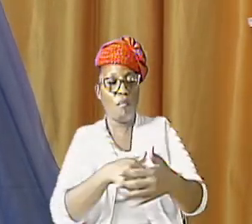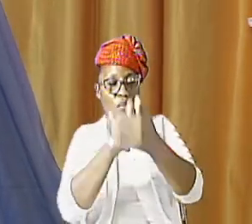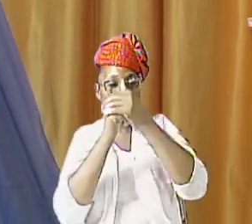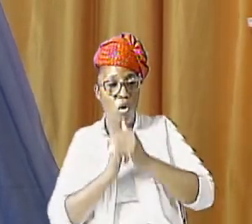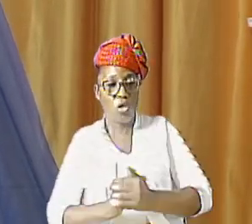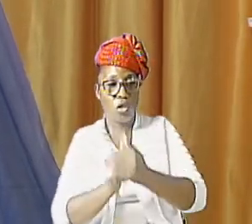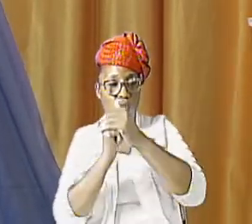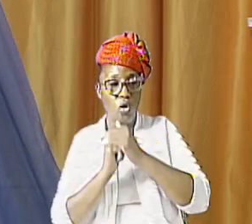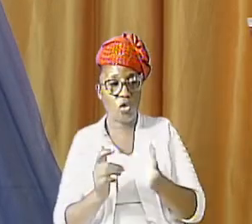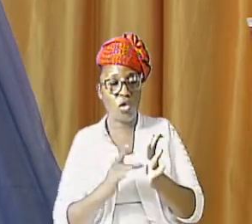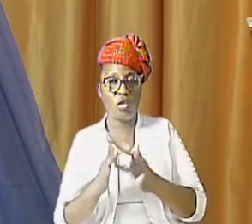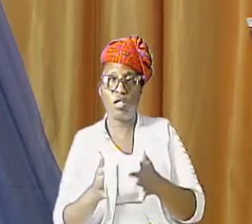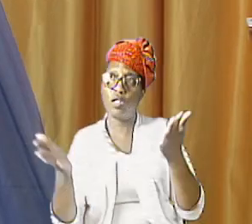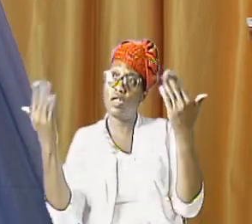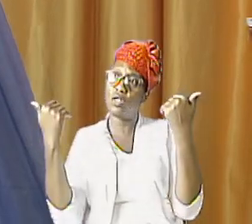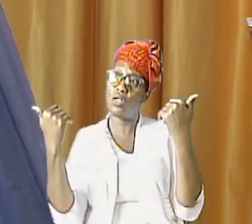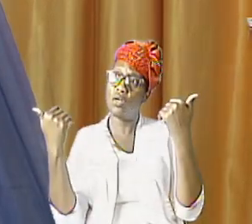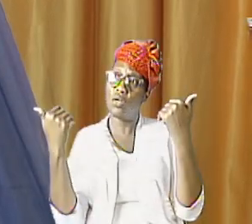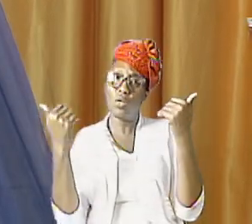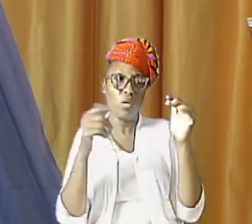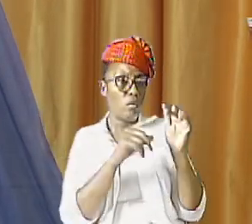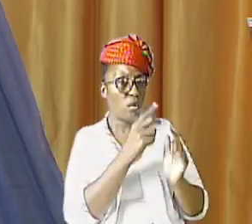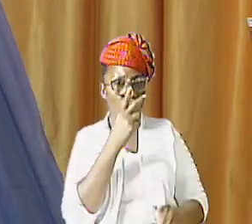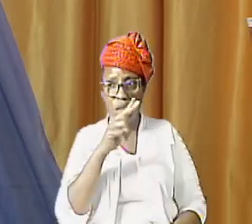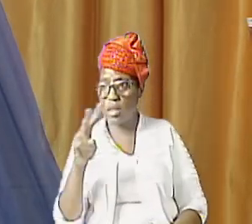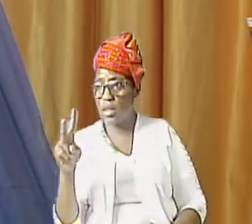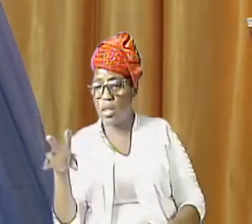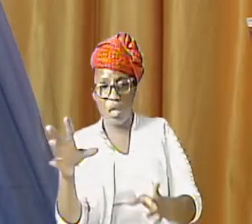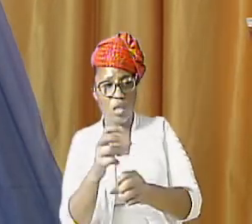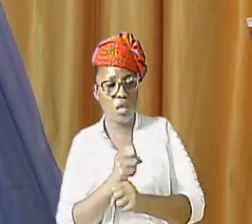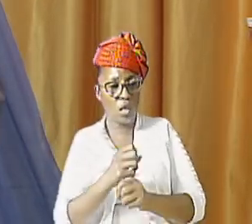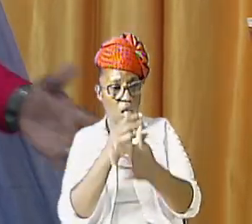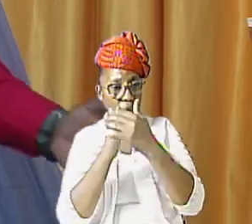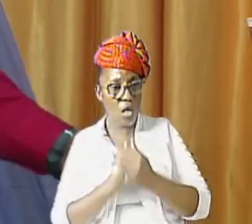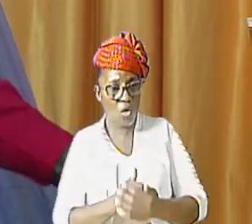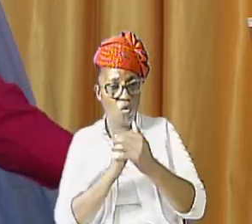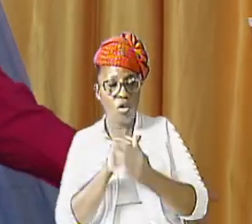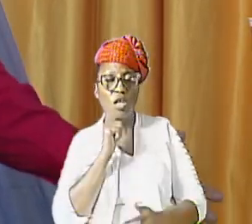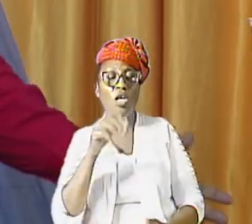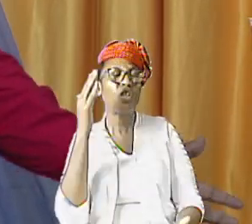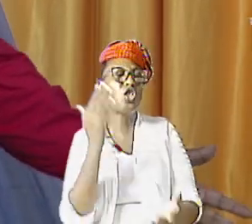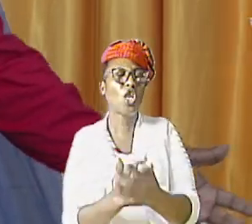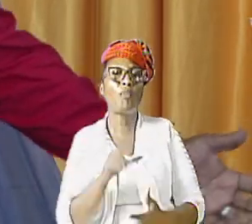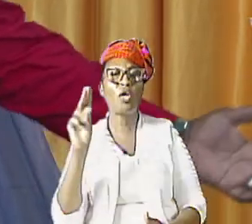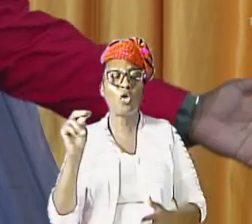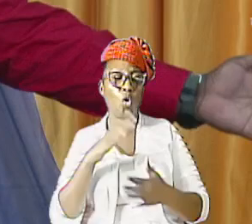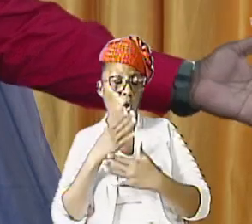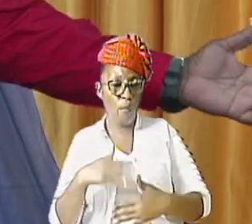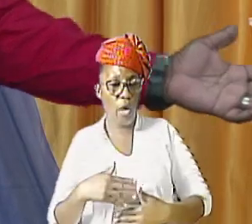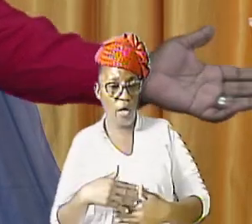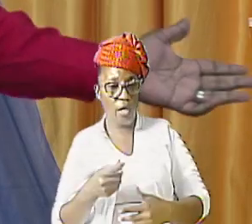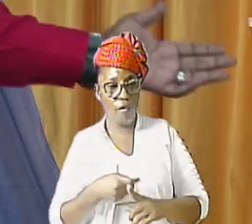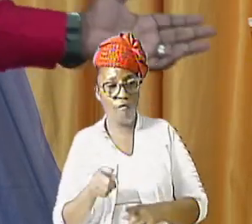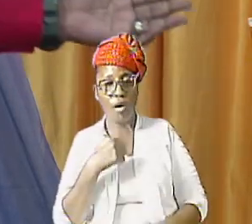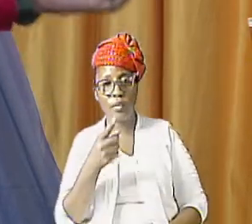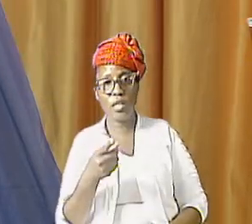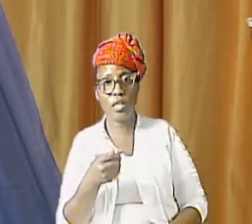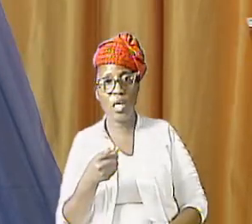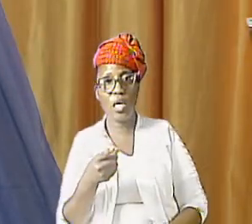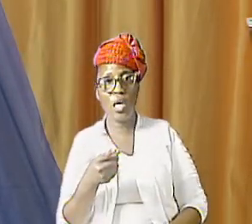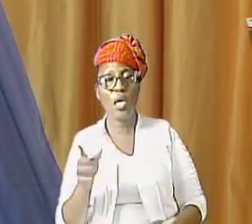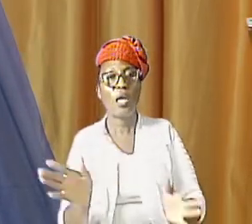But Jesus come on the scene, and he's taking worship. He's not stopping anybody from saying